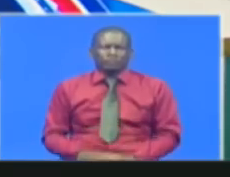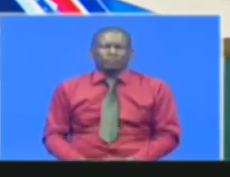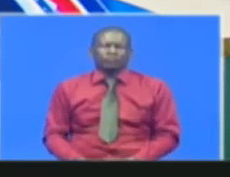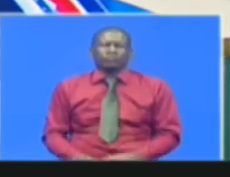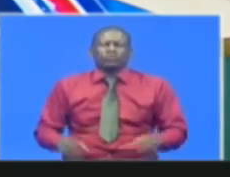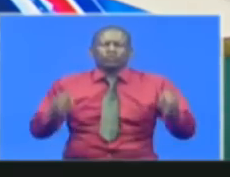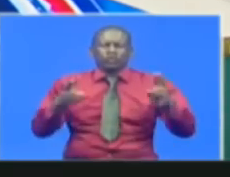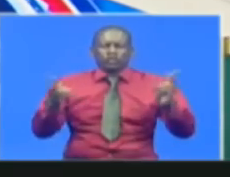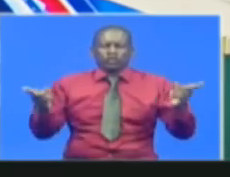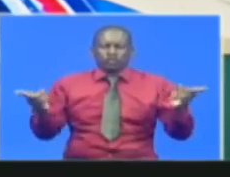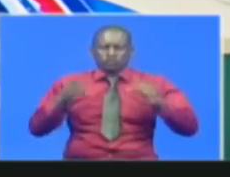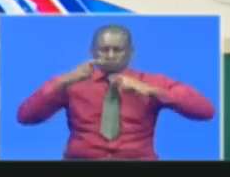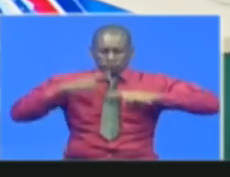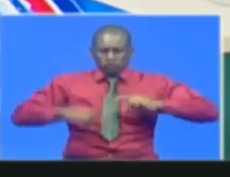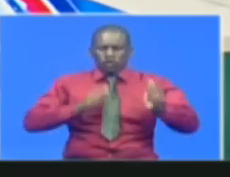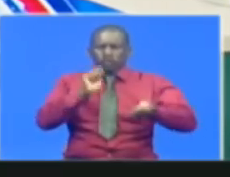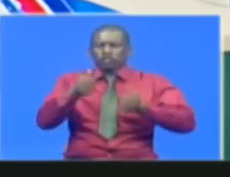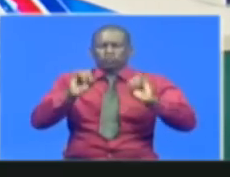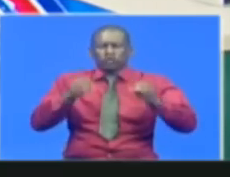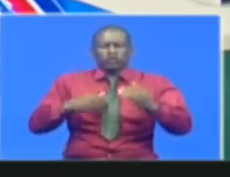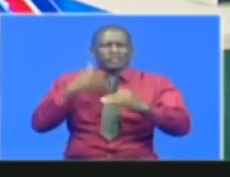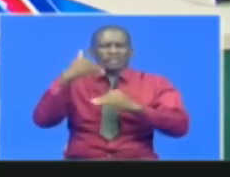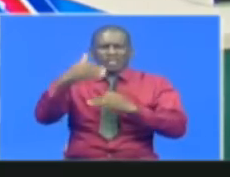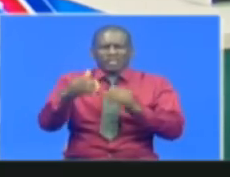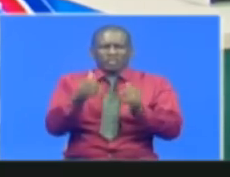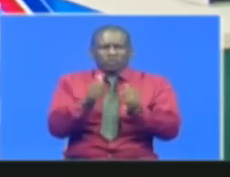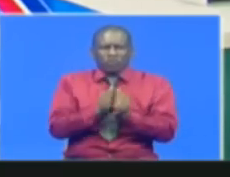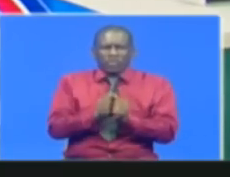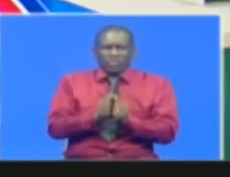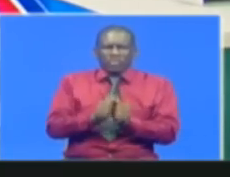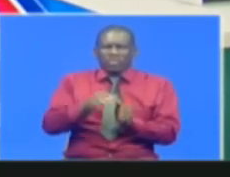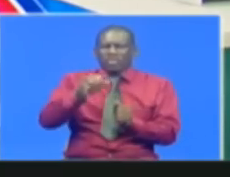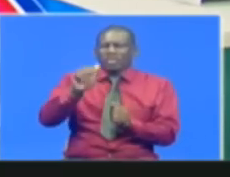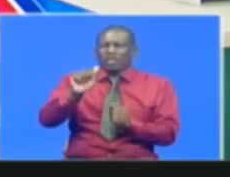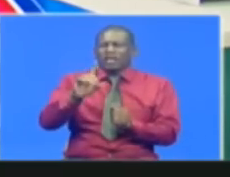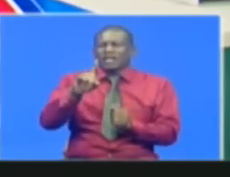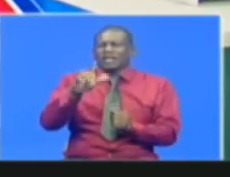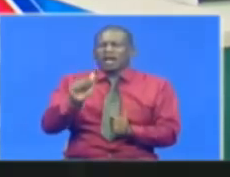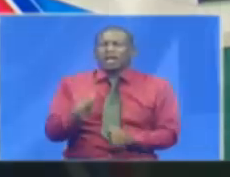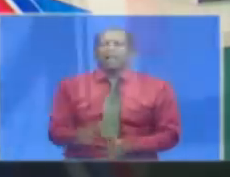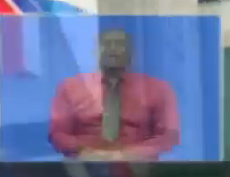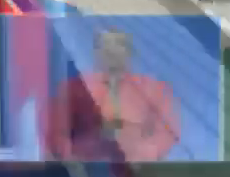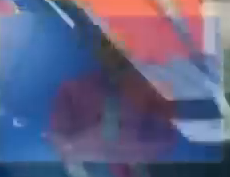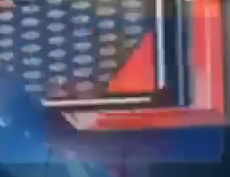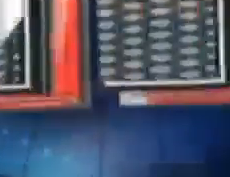We'll take a short break. Sports is coming up next with Aida Waringa.